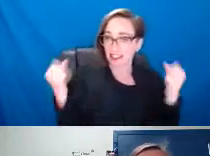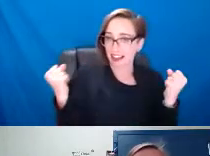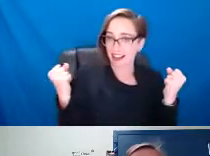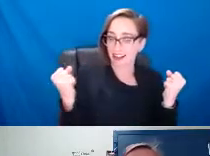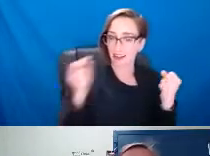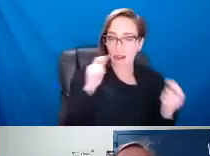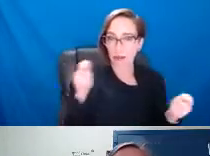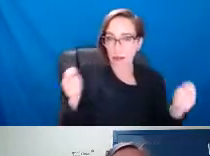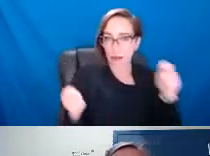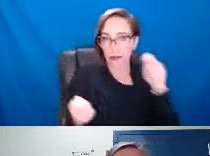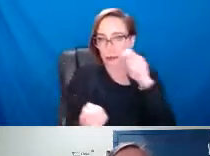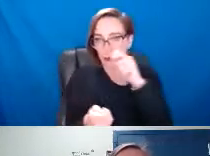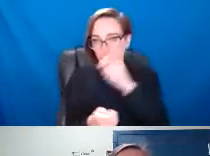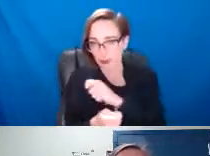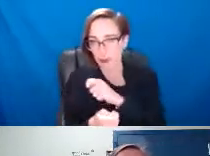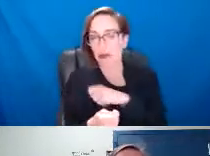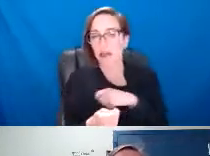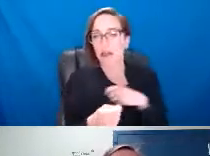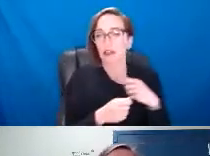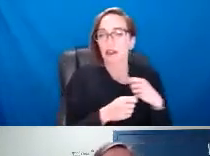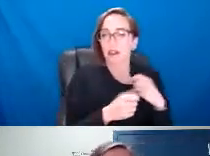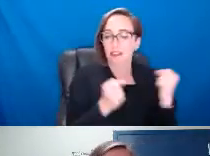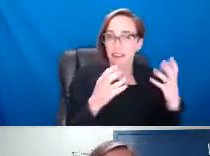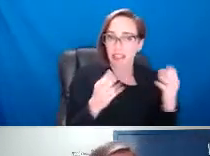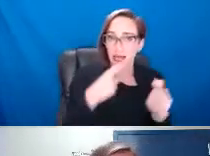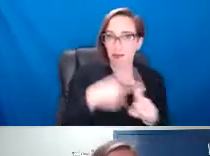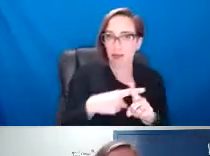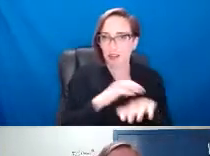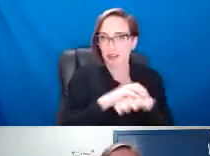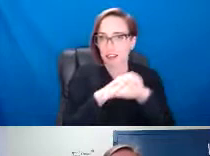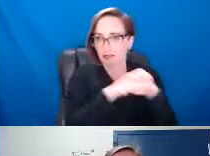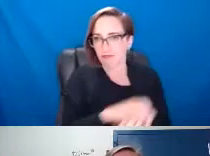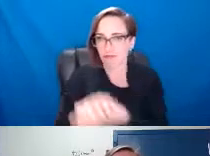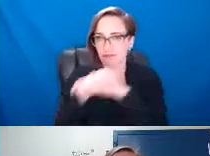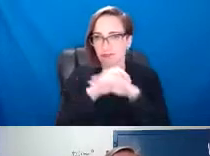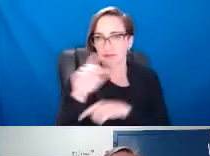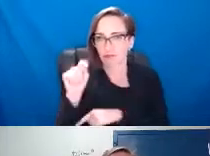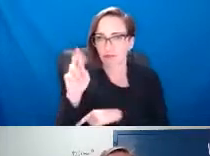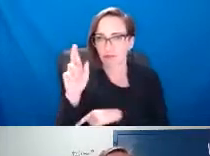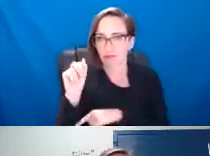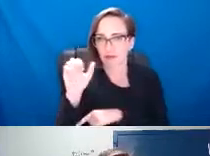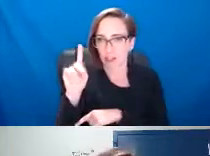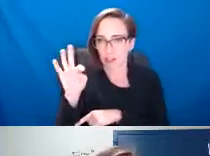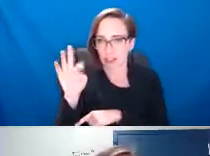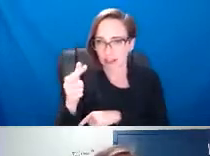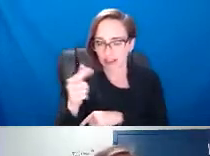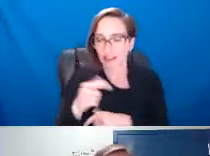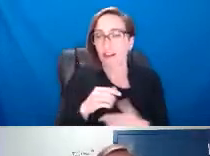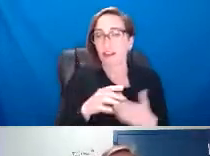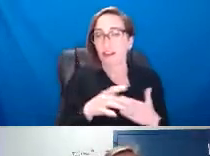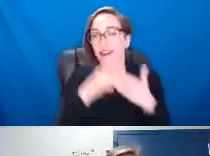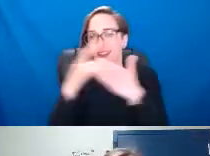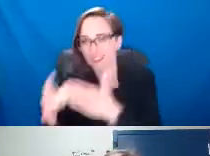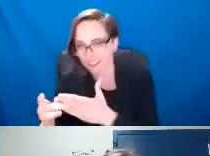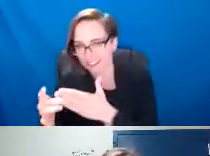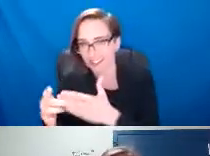use ASL to tracking to then a form of tactile communication. So the examples I have